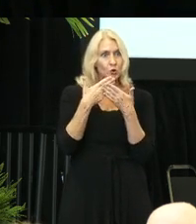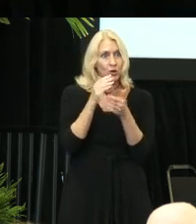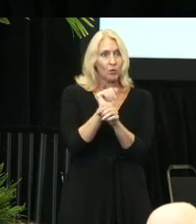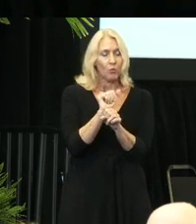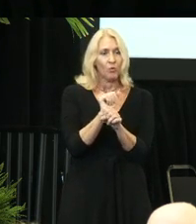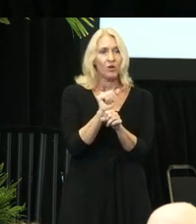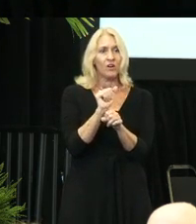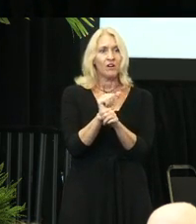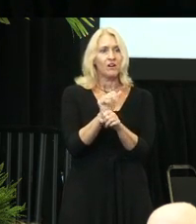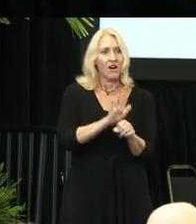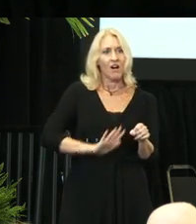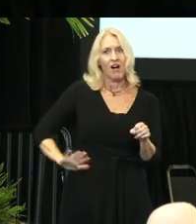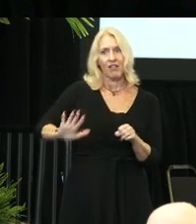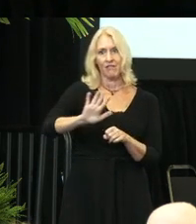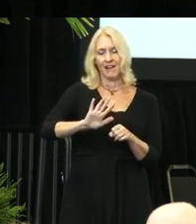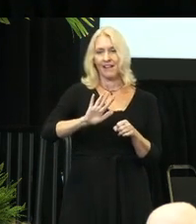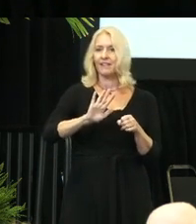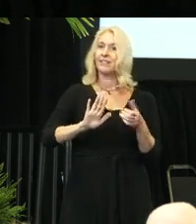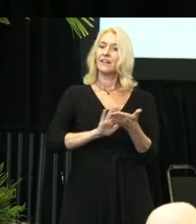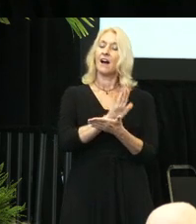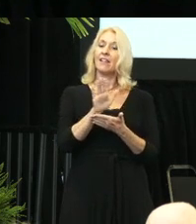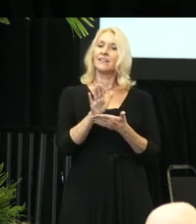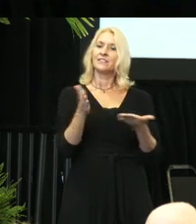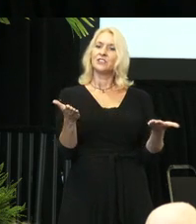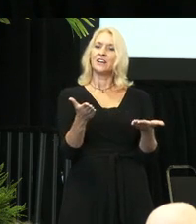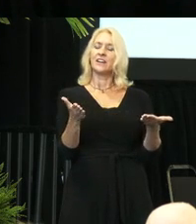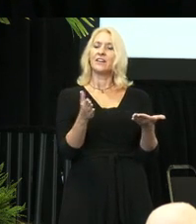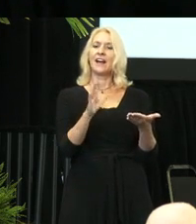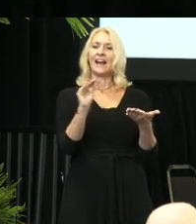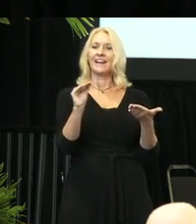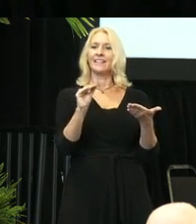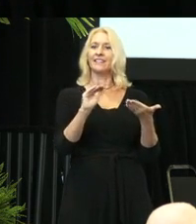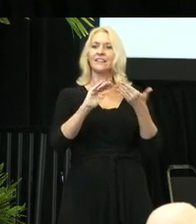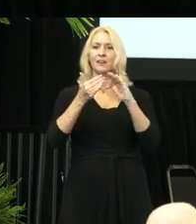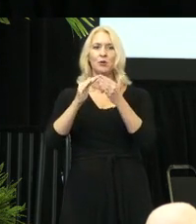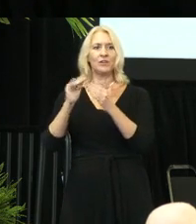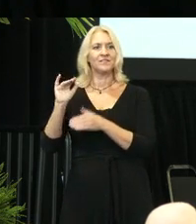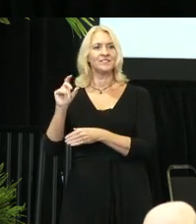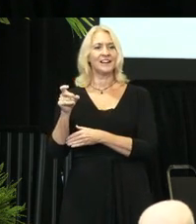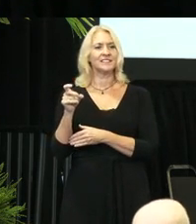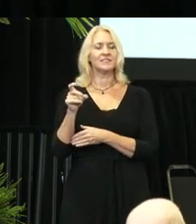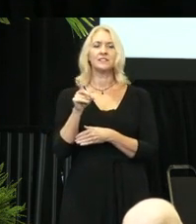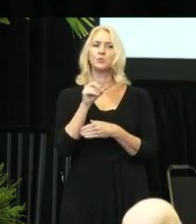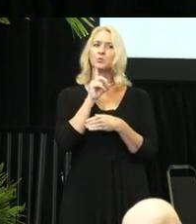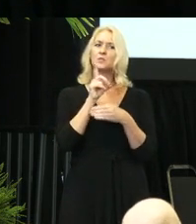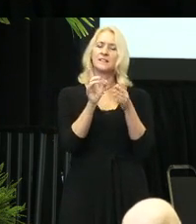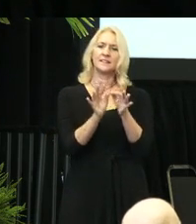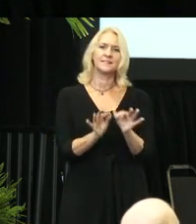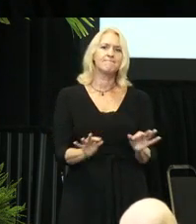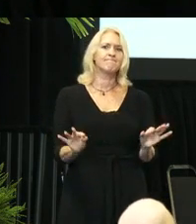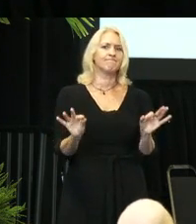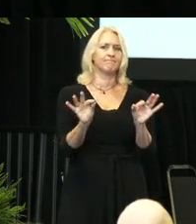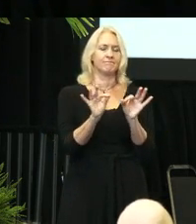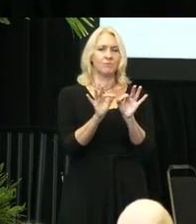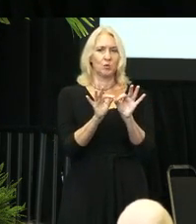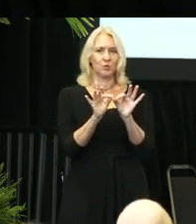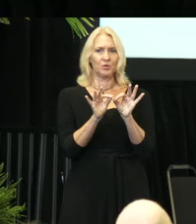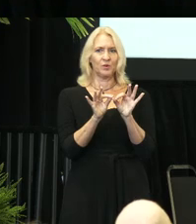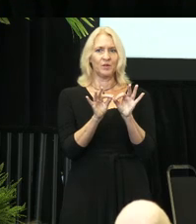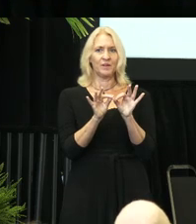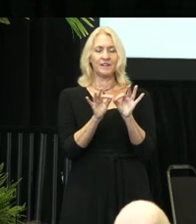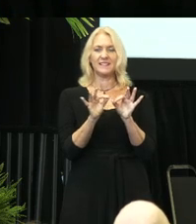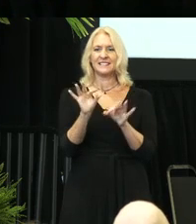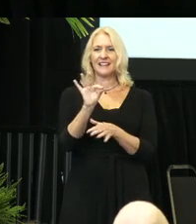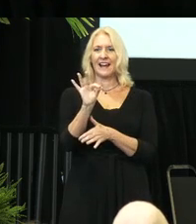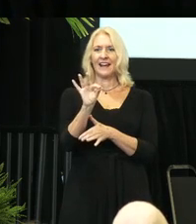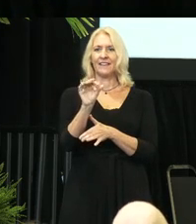throughout our college community, and throughout our community is critical as we look at FSCJ as